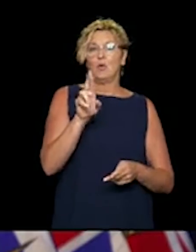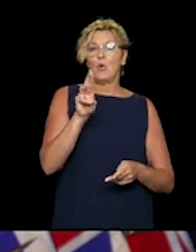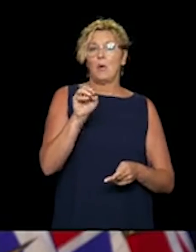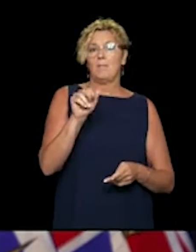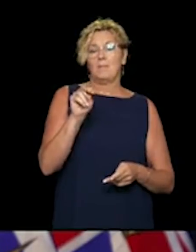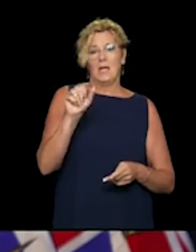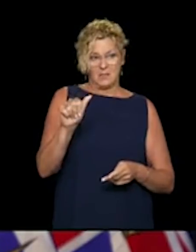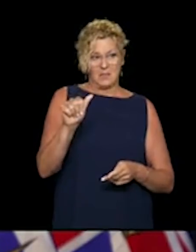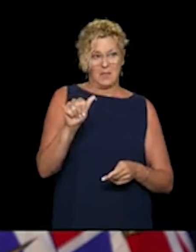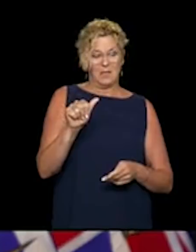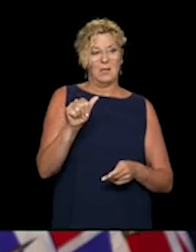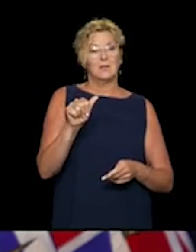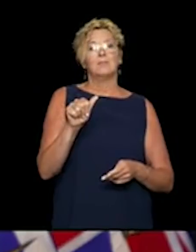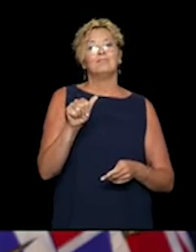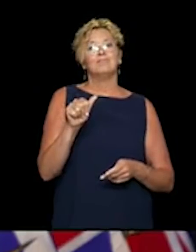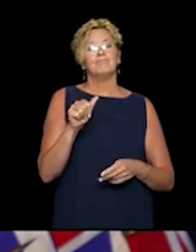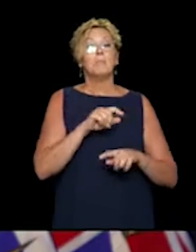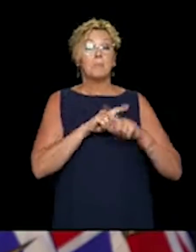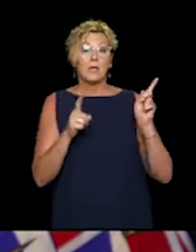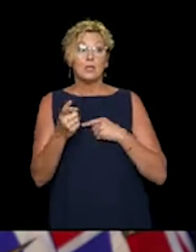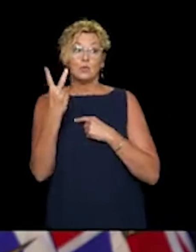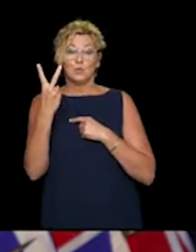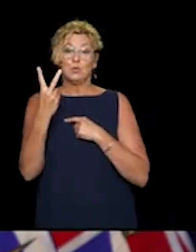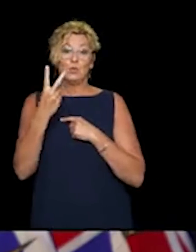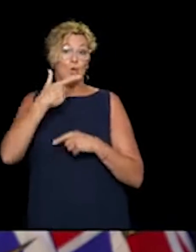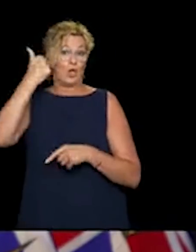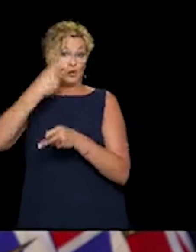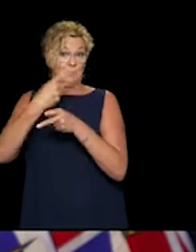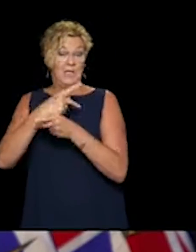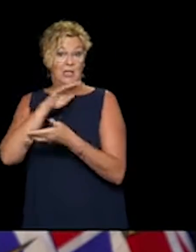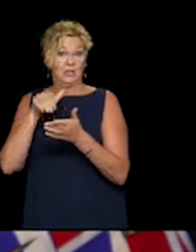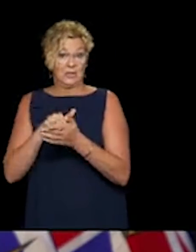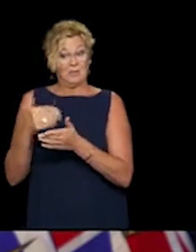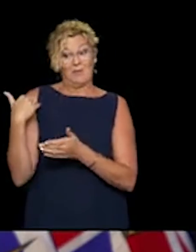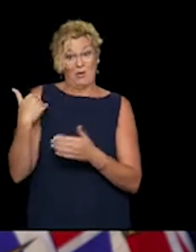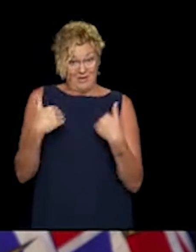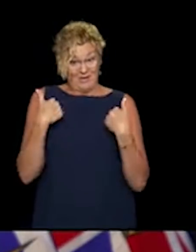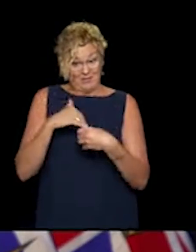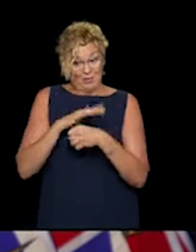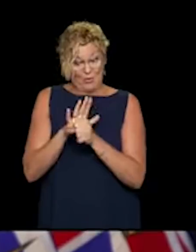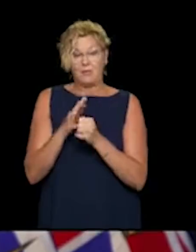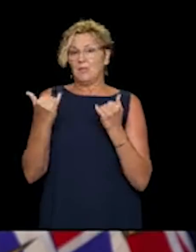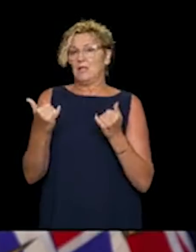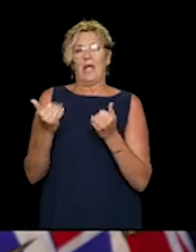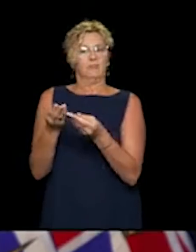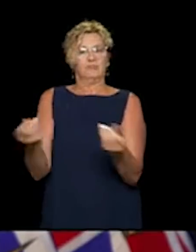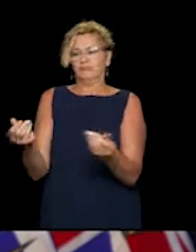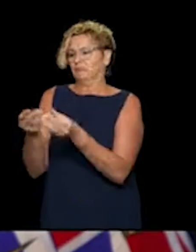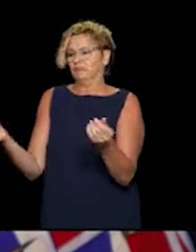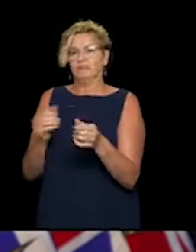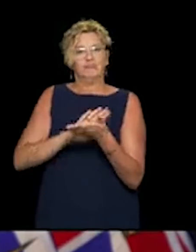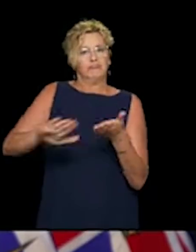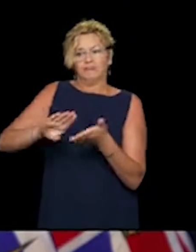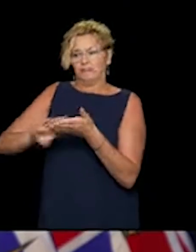home outbreak in Fraser Health, and the other, thankfully, is the Holy Family Hospital outbreak in Vancouver Coastal